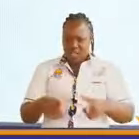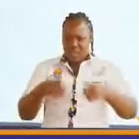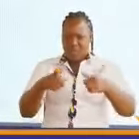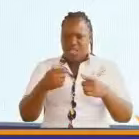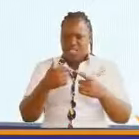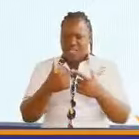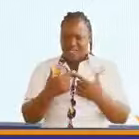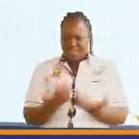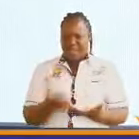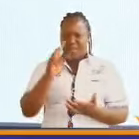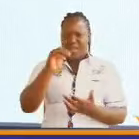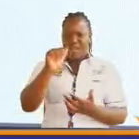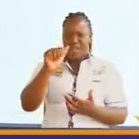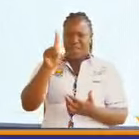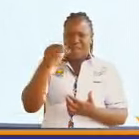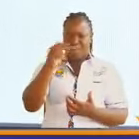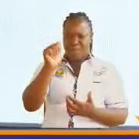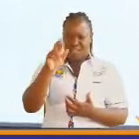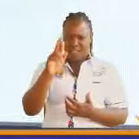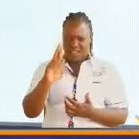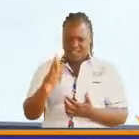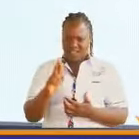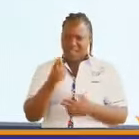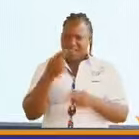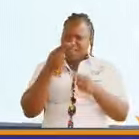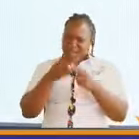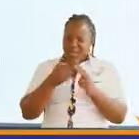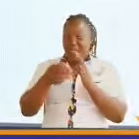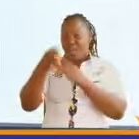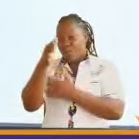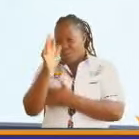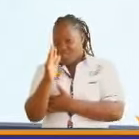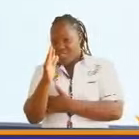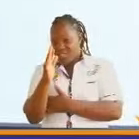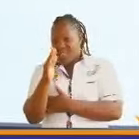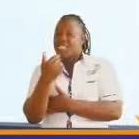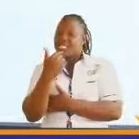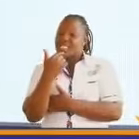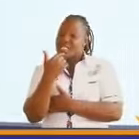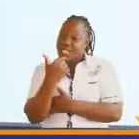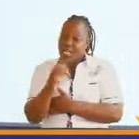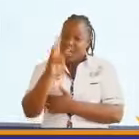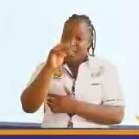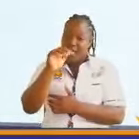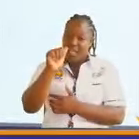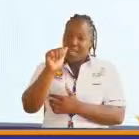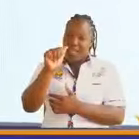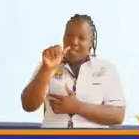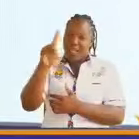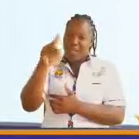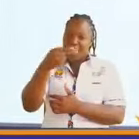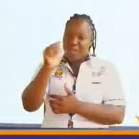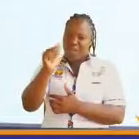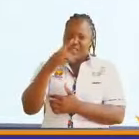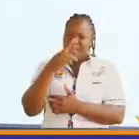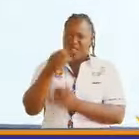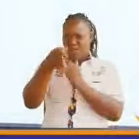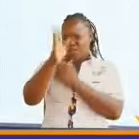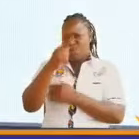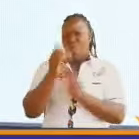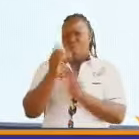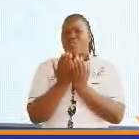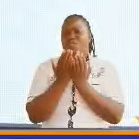Madar. And Madar is called a god. There's something we say that Madar en nyasach ye. Such